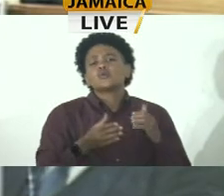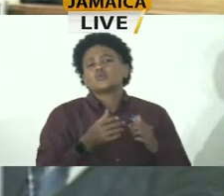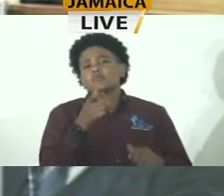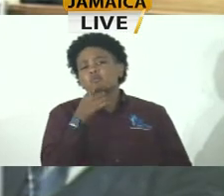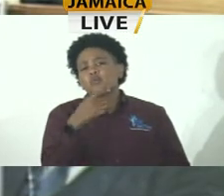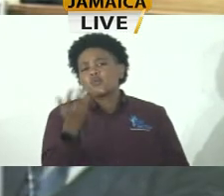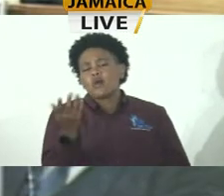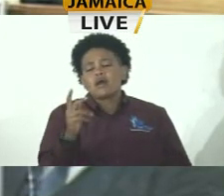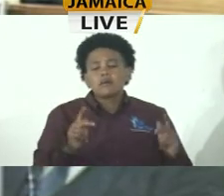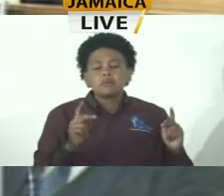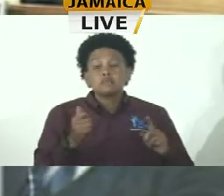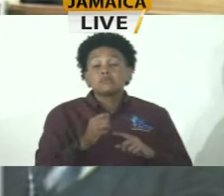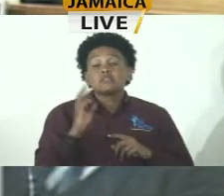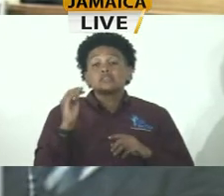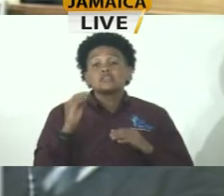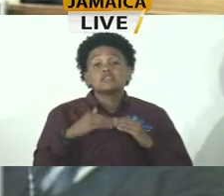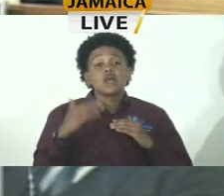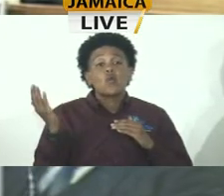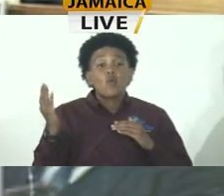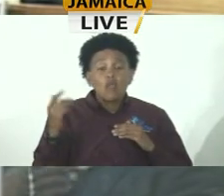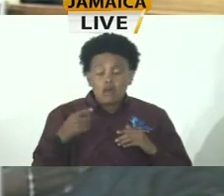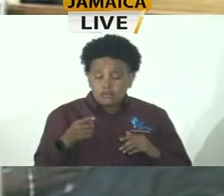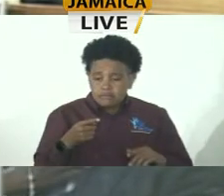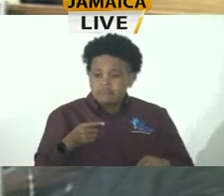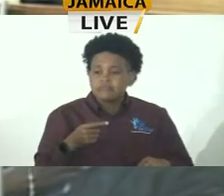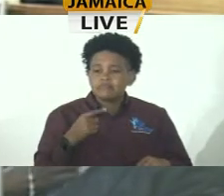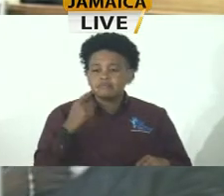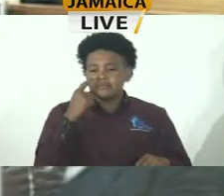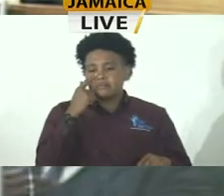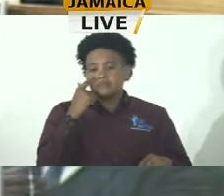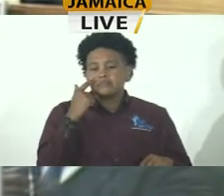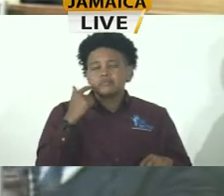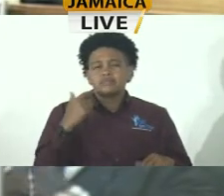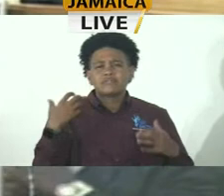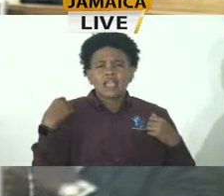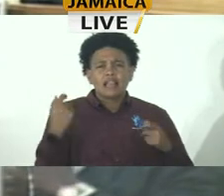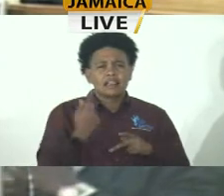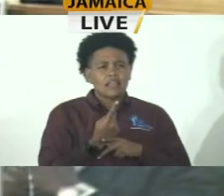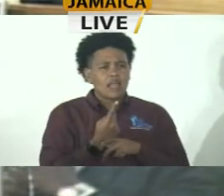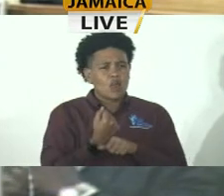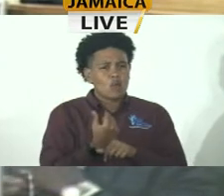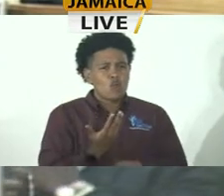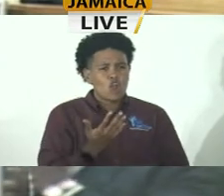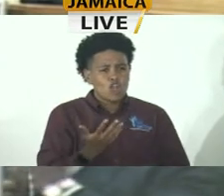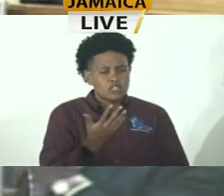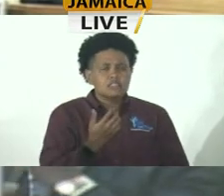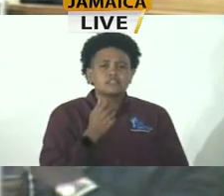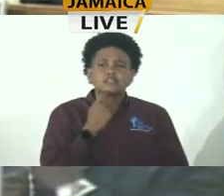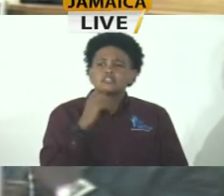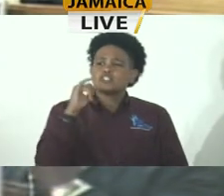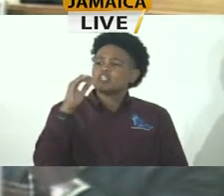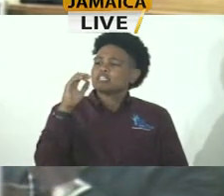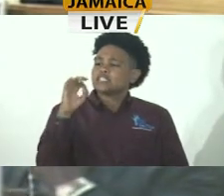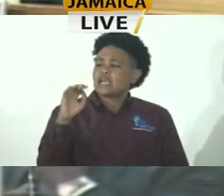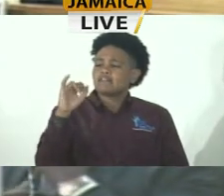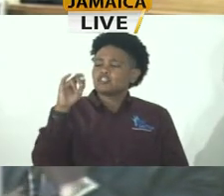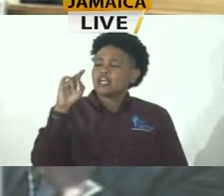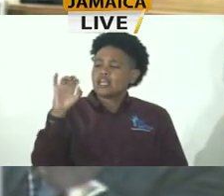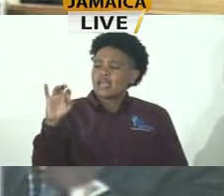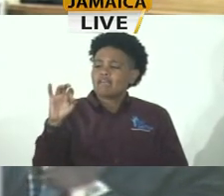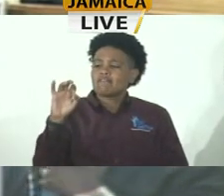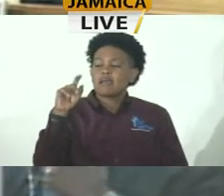persons 60 years and older healthcare workers the jcf jdf